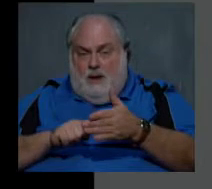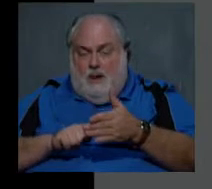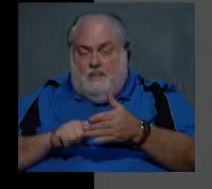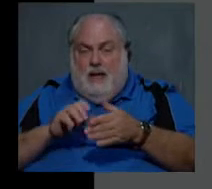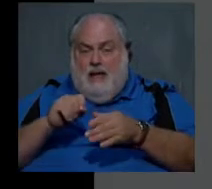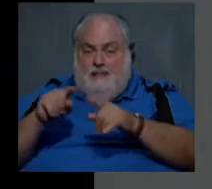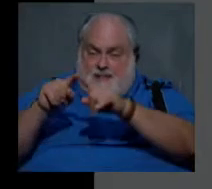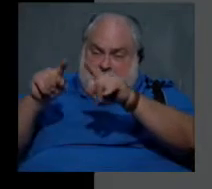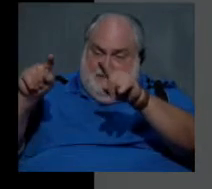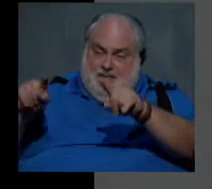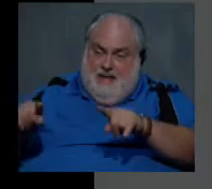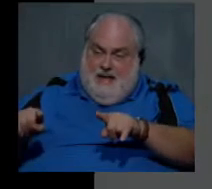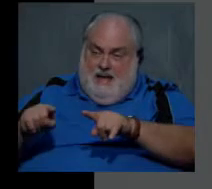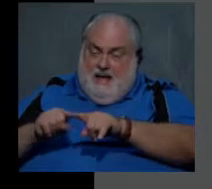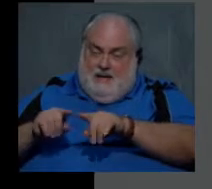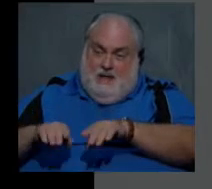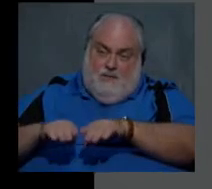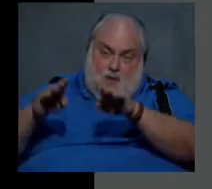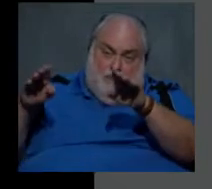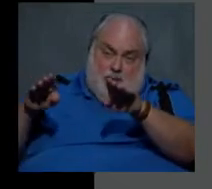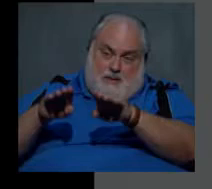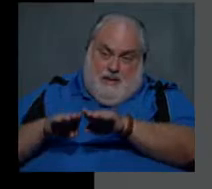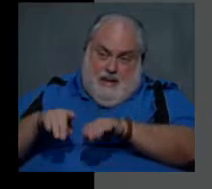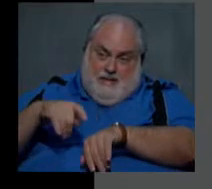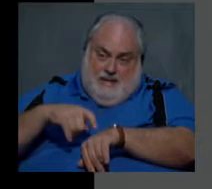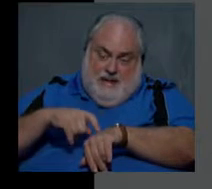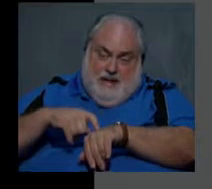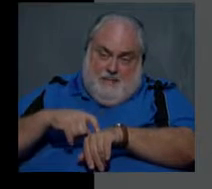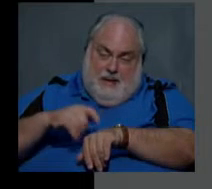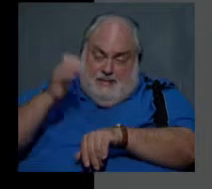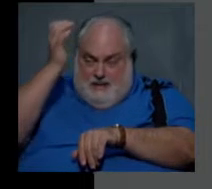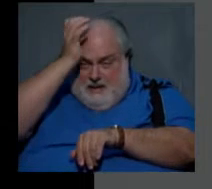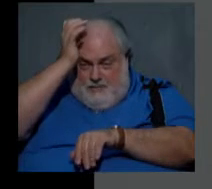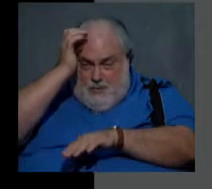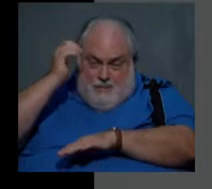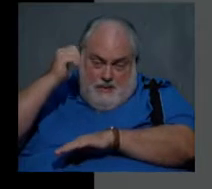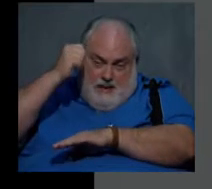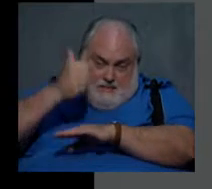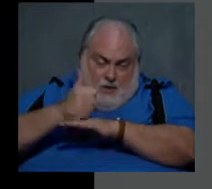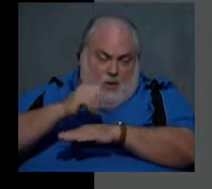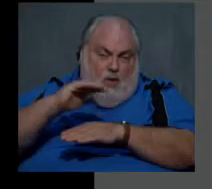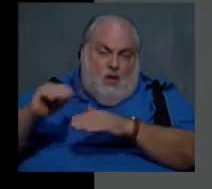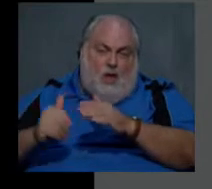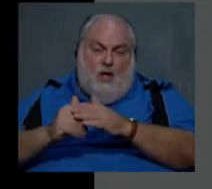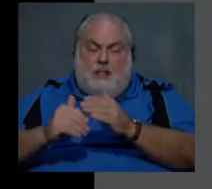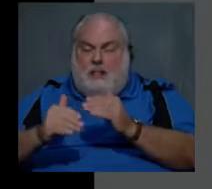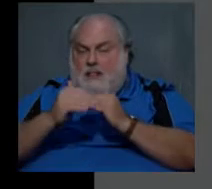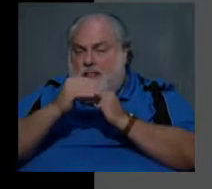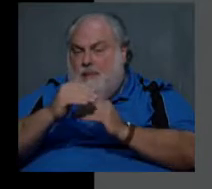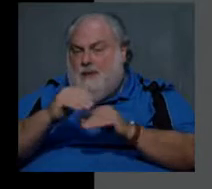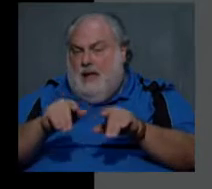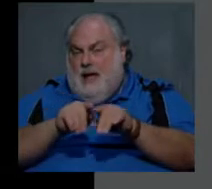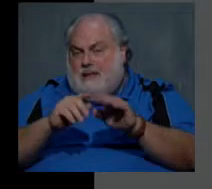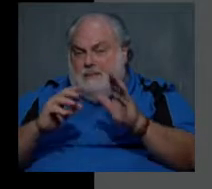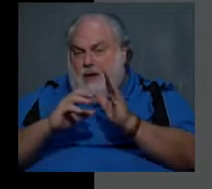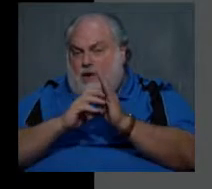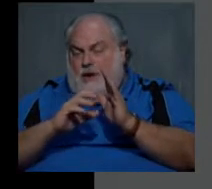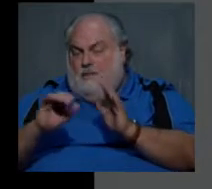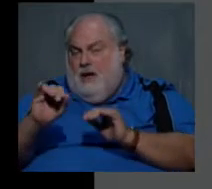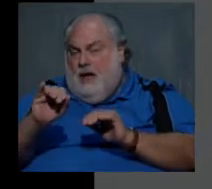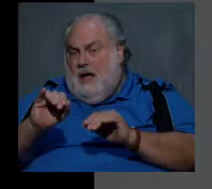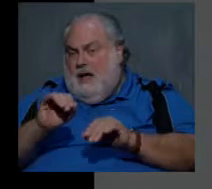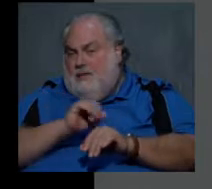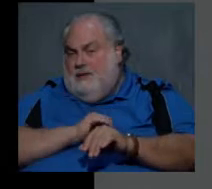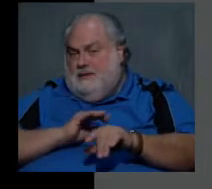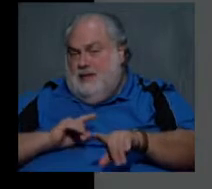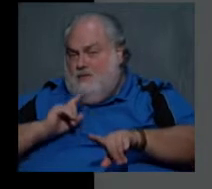signage, the days and hours of operation, the dumpster placement and service be limited to as indicated in paragraph I of the agenda